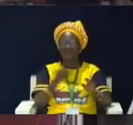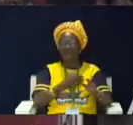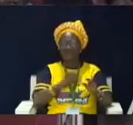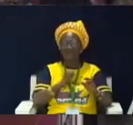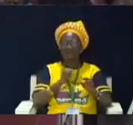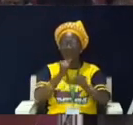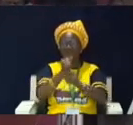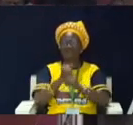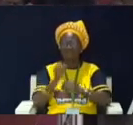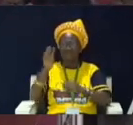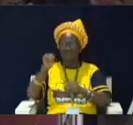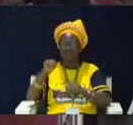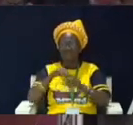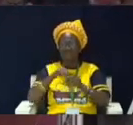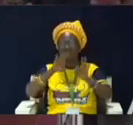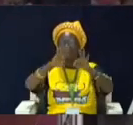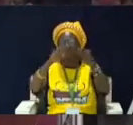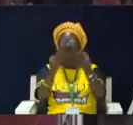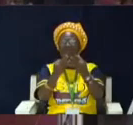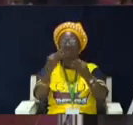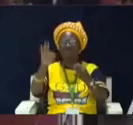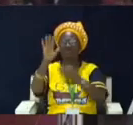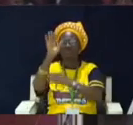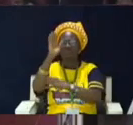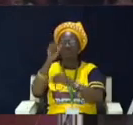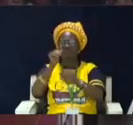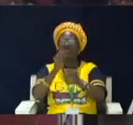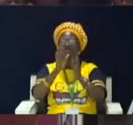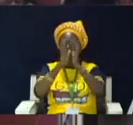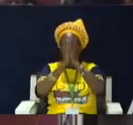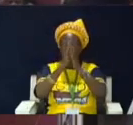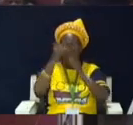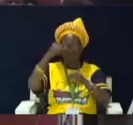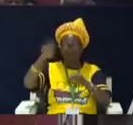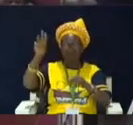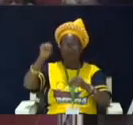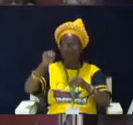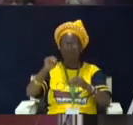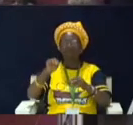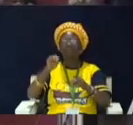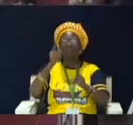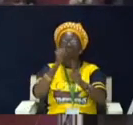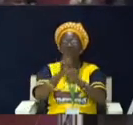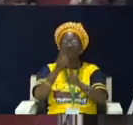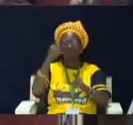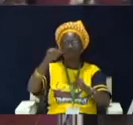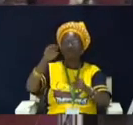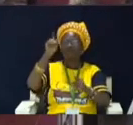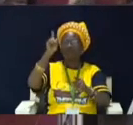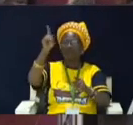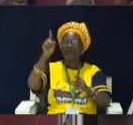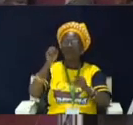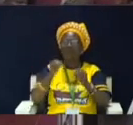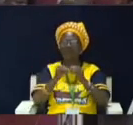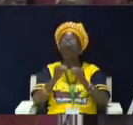of God. Pray for them for just one more minute.